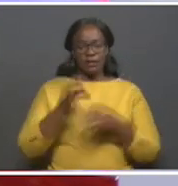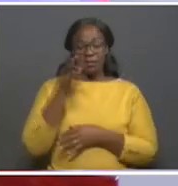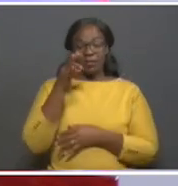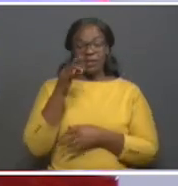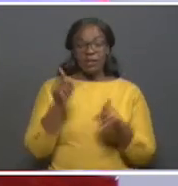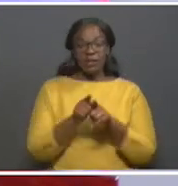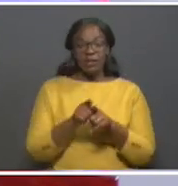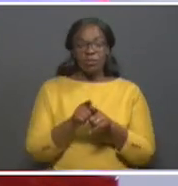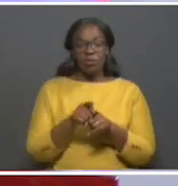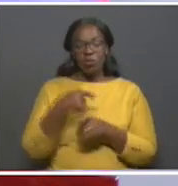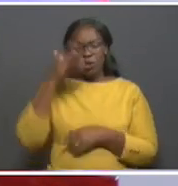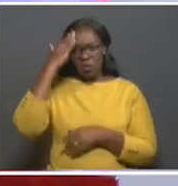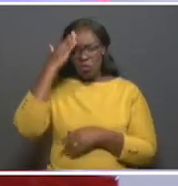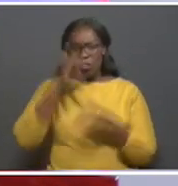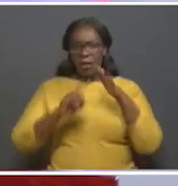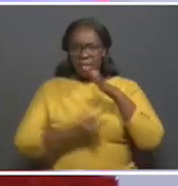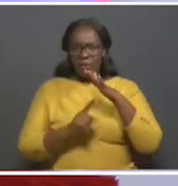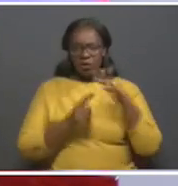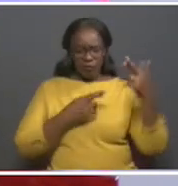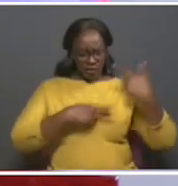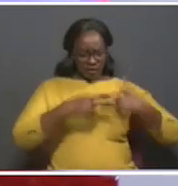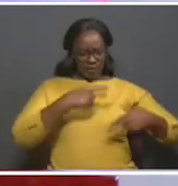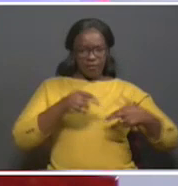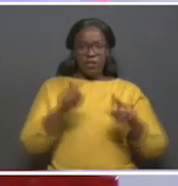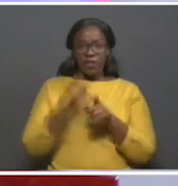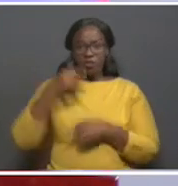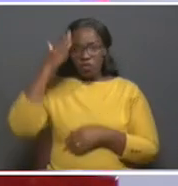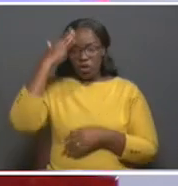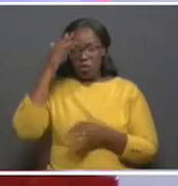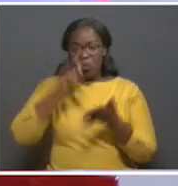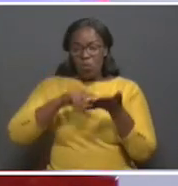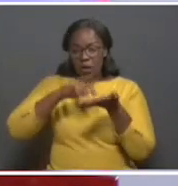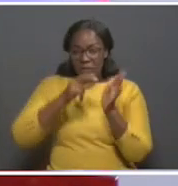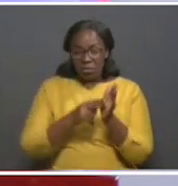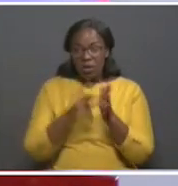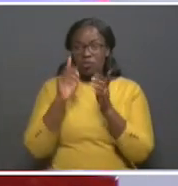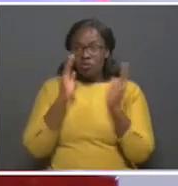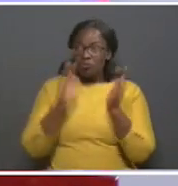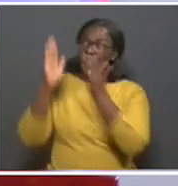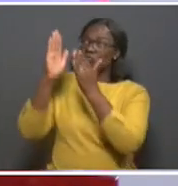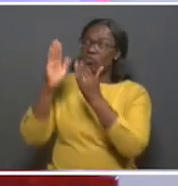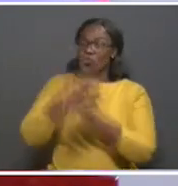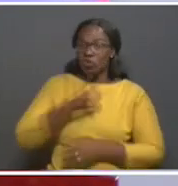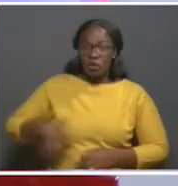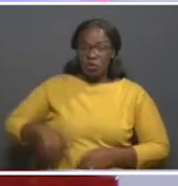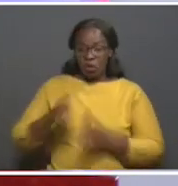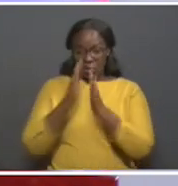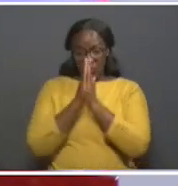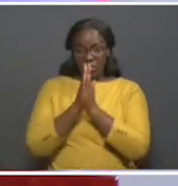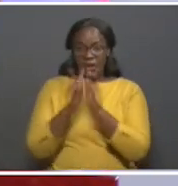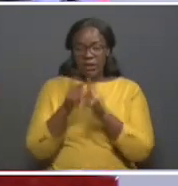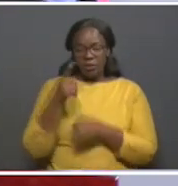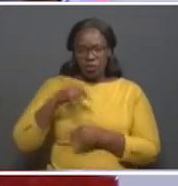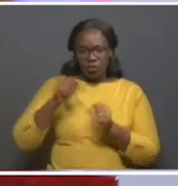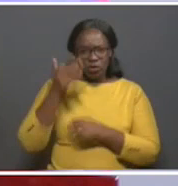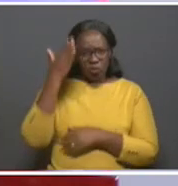we would know the ministry of revival. We would know what it means to turn back to the Lord in prayer. We would know what